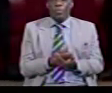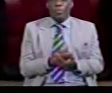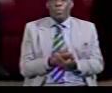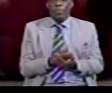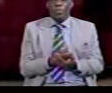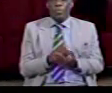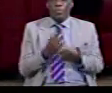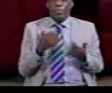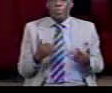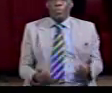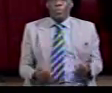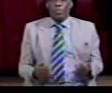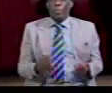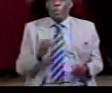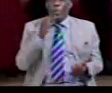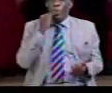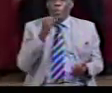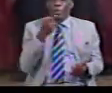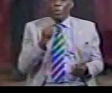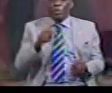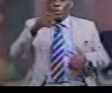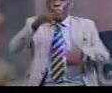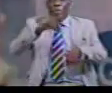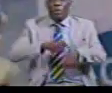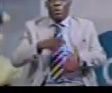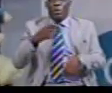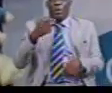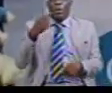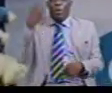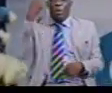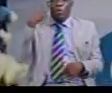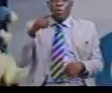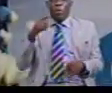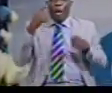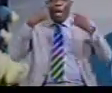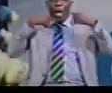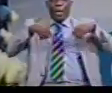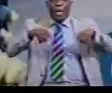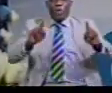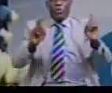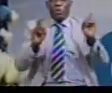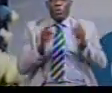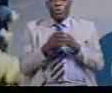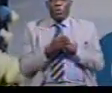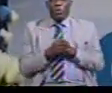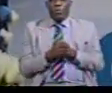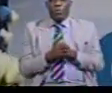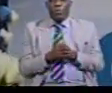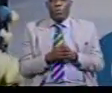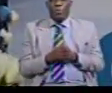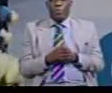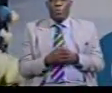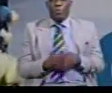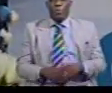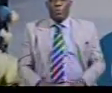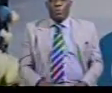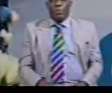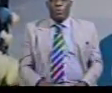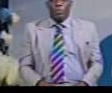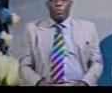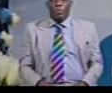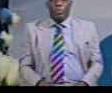Now is the time for announcements. Maintenant, c'est le temps des annonces. And the